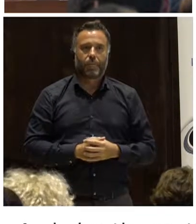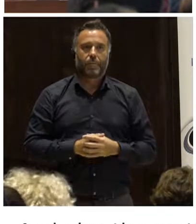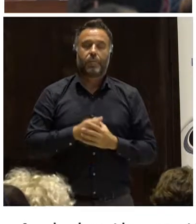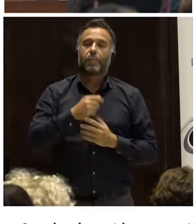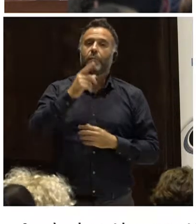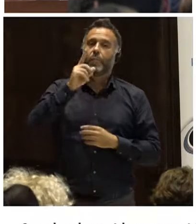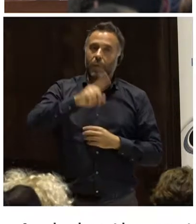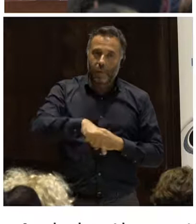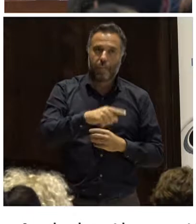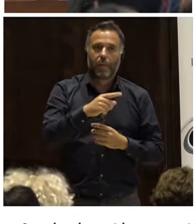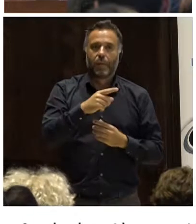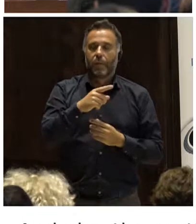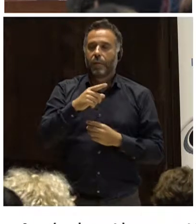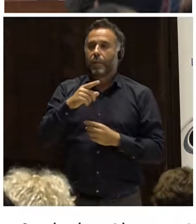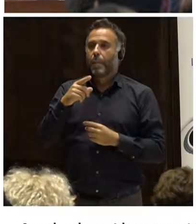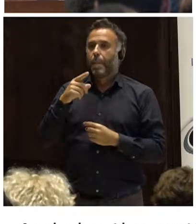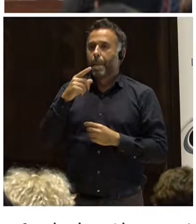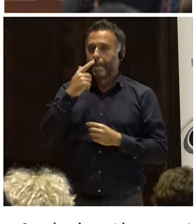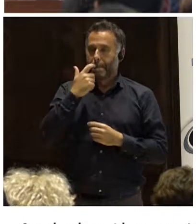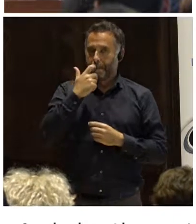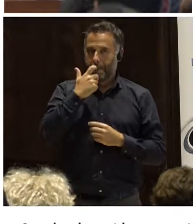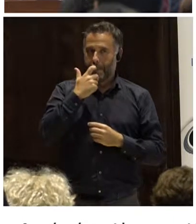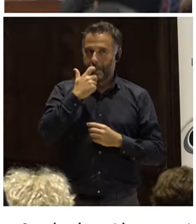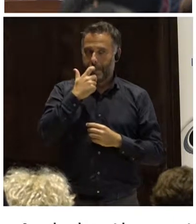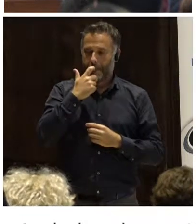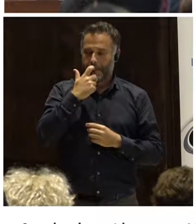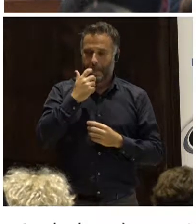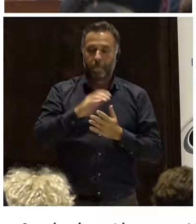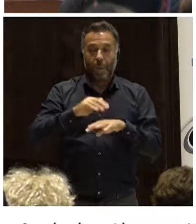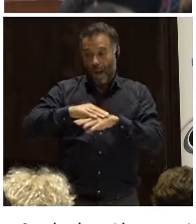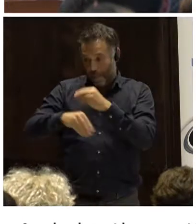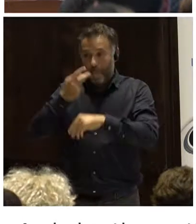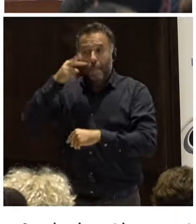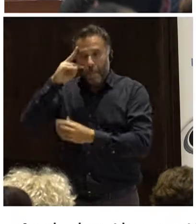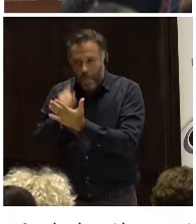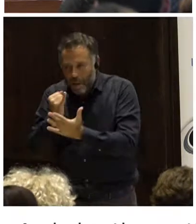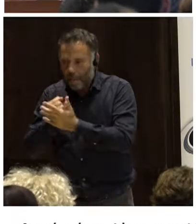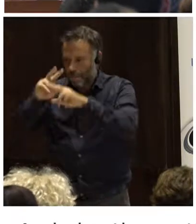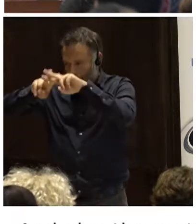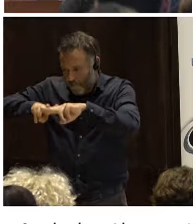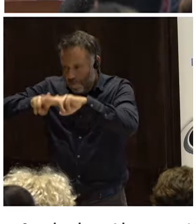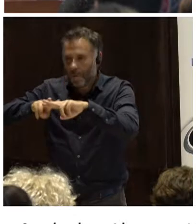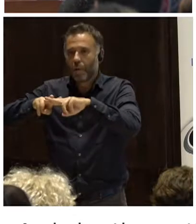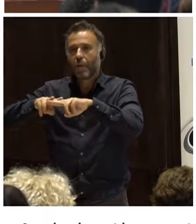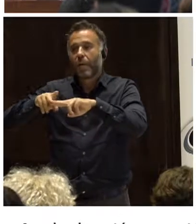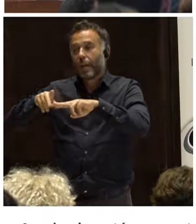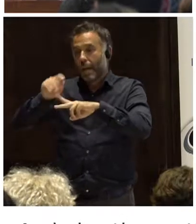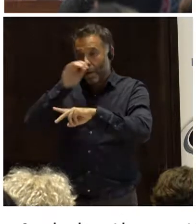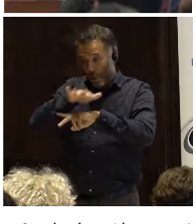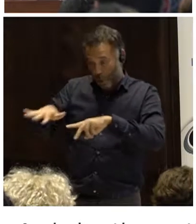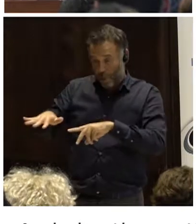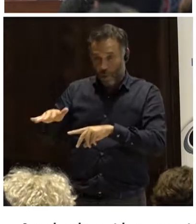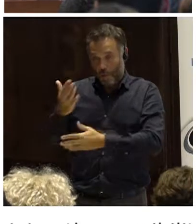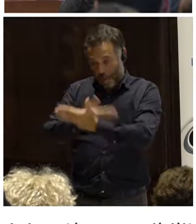to children with disabilities and their family to take part to experimentations and also to research. Our